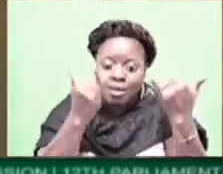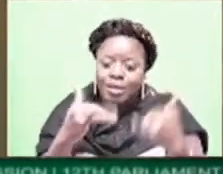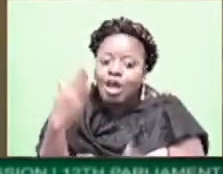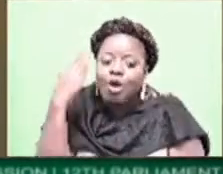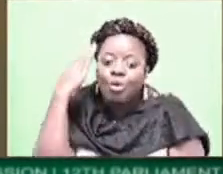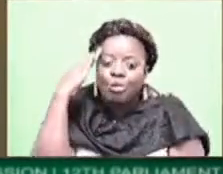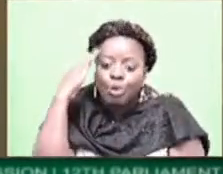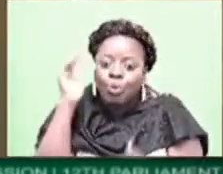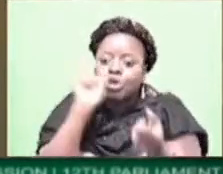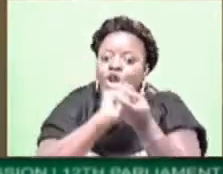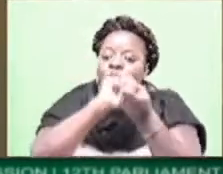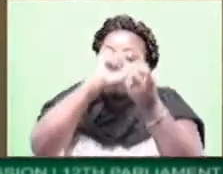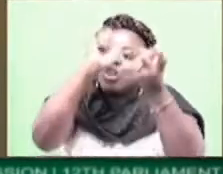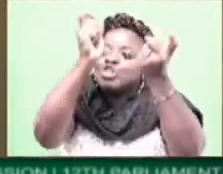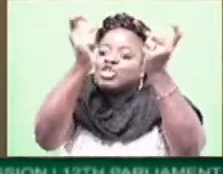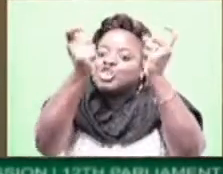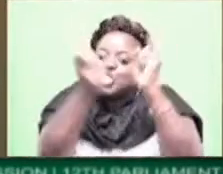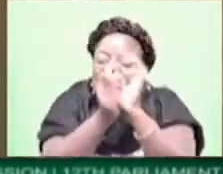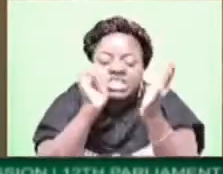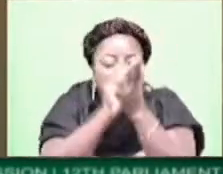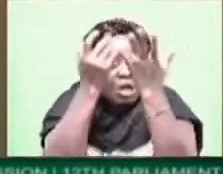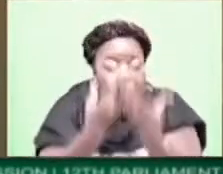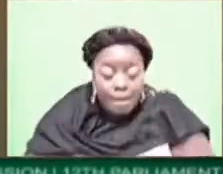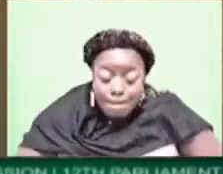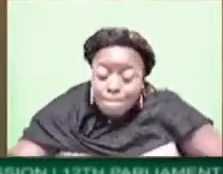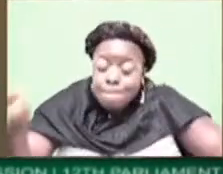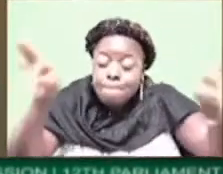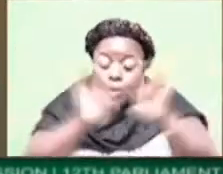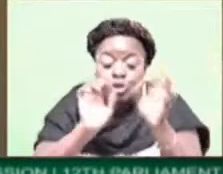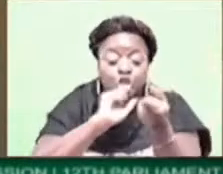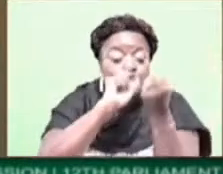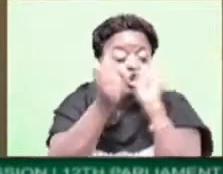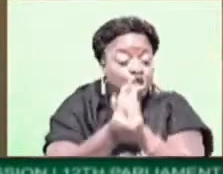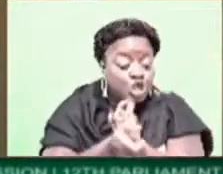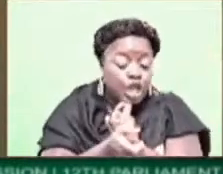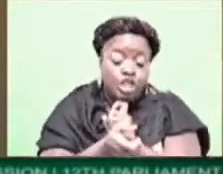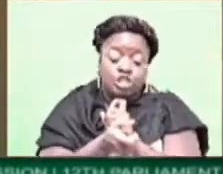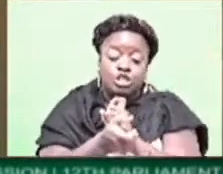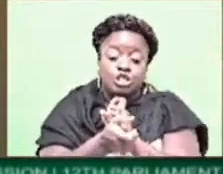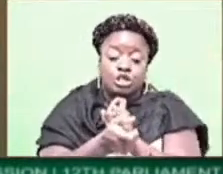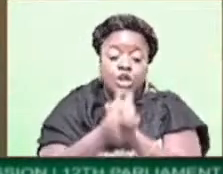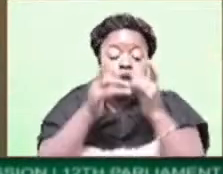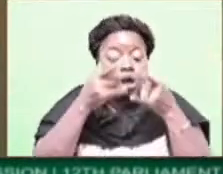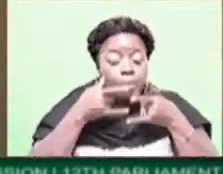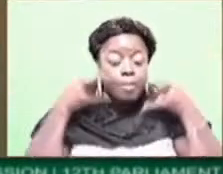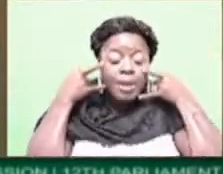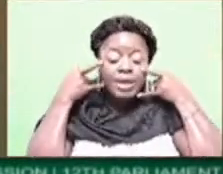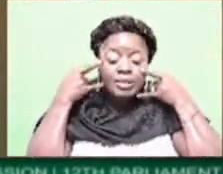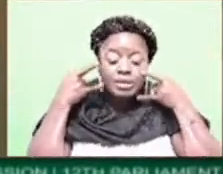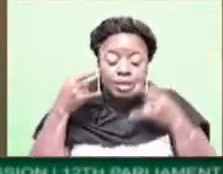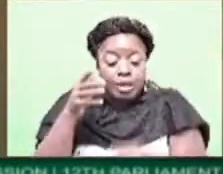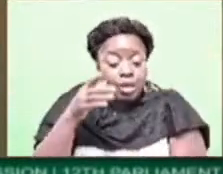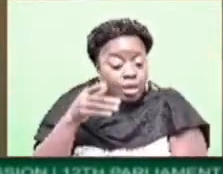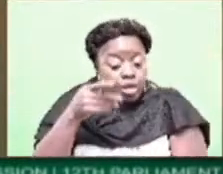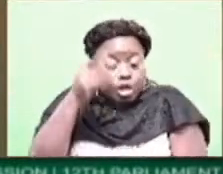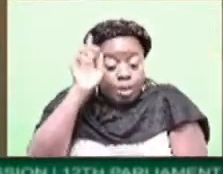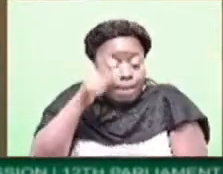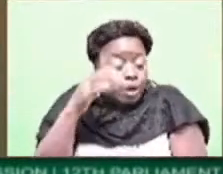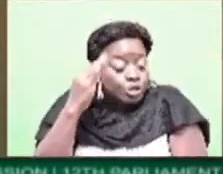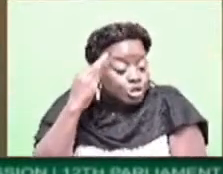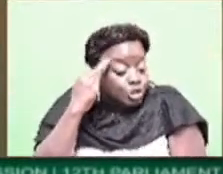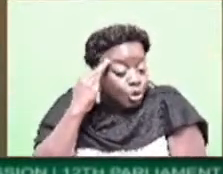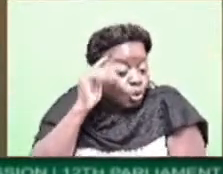stance on the issue of masks. Because we have to protect not only against what we knew about large